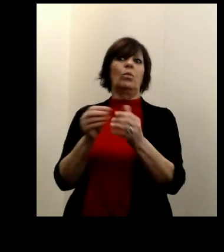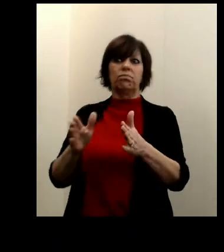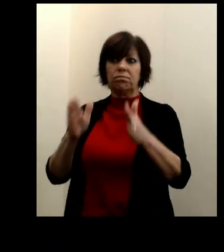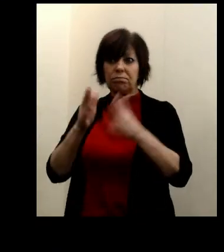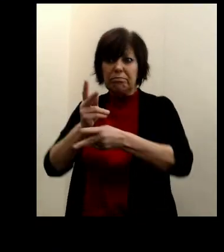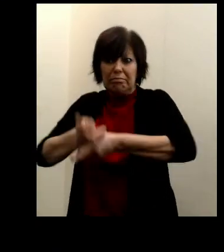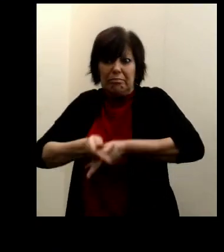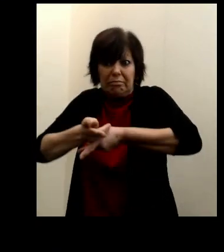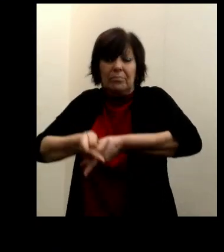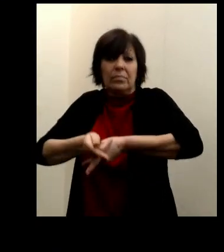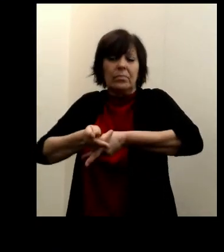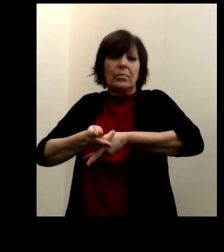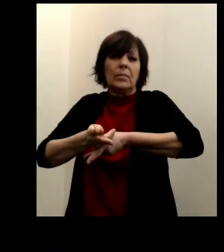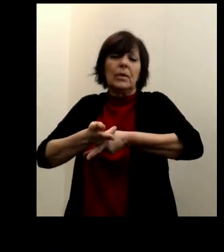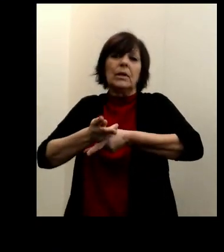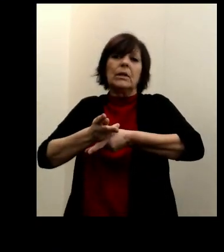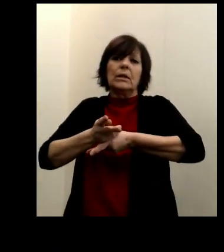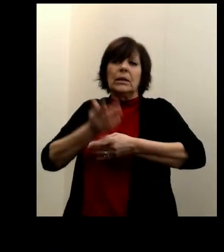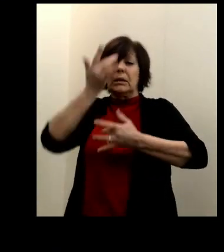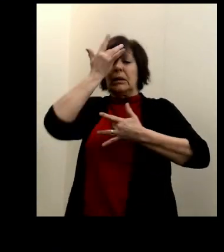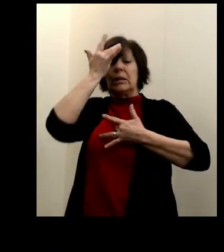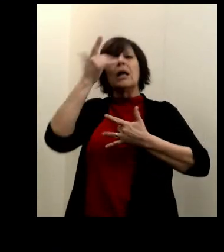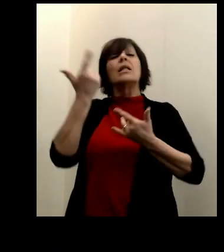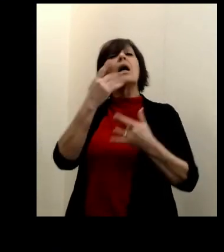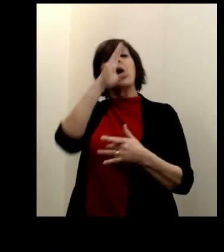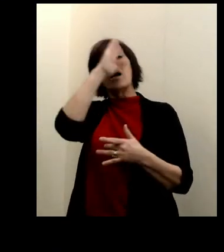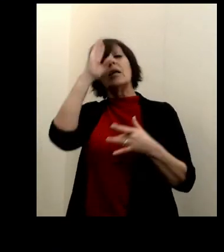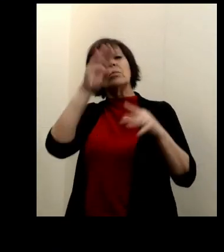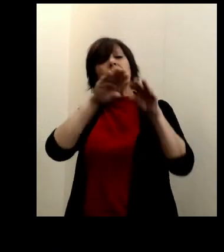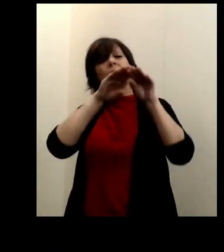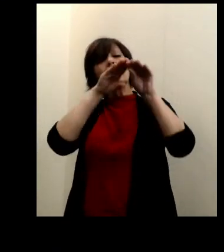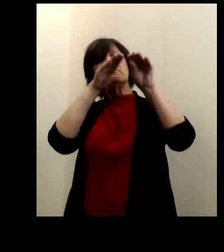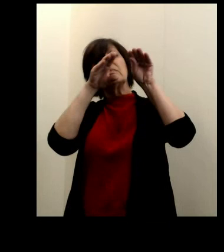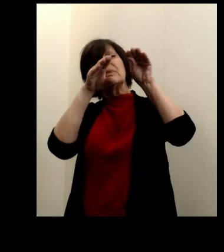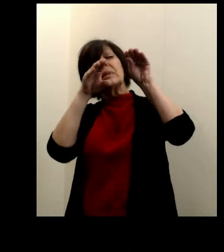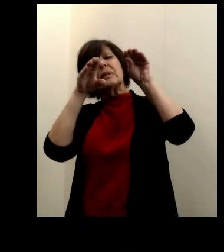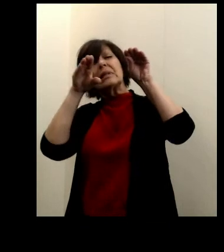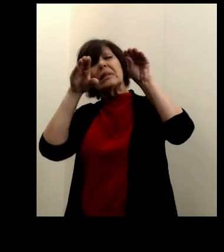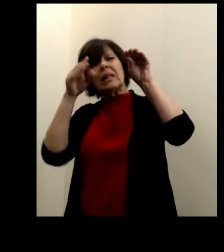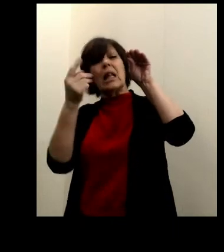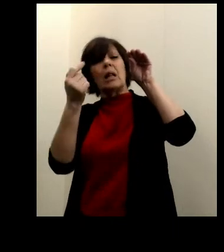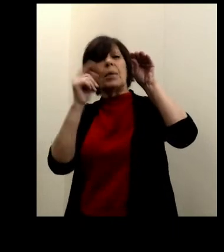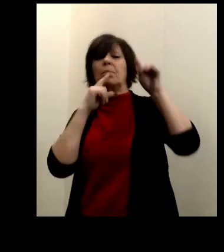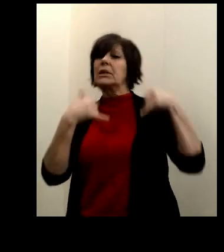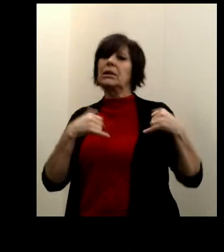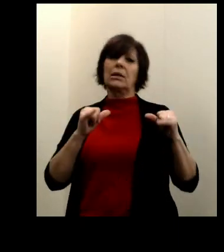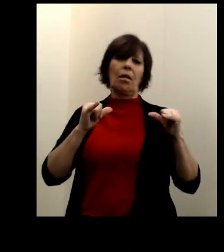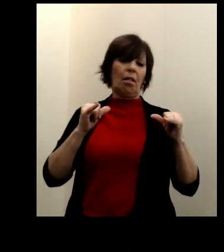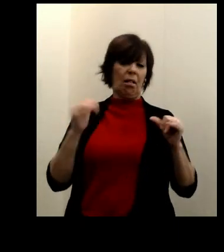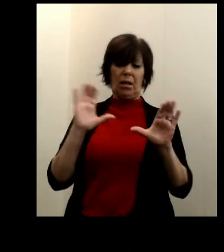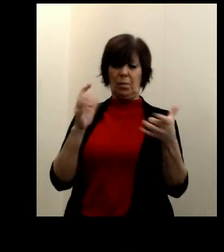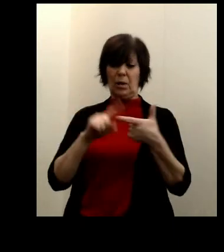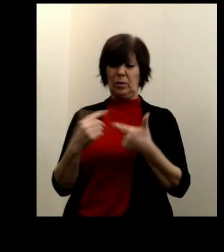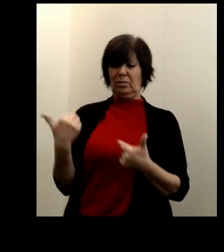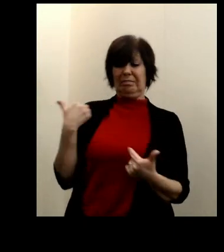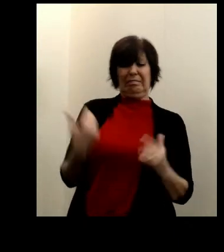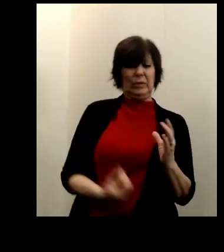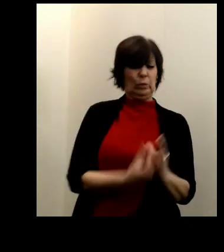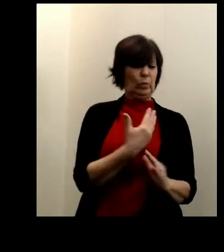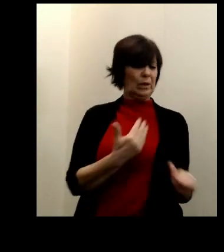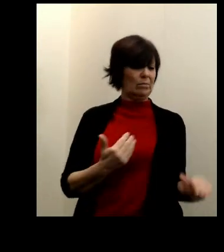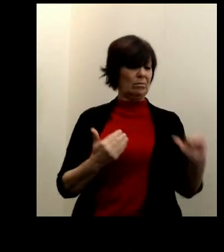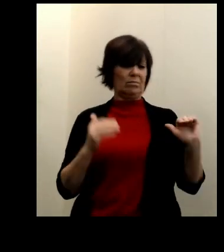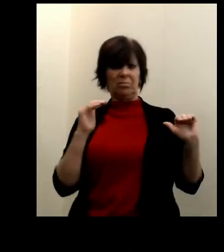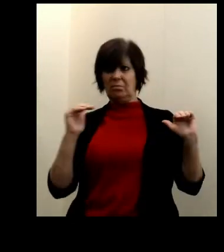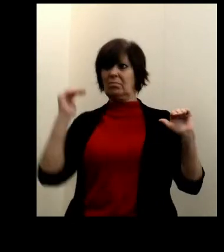course. And while hospitalizations have leveled off, they're still much higher than they were at our peak in the spring. So we, as a